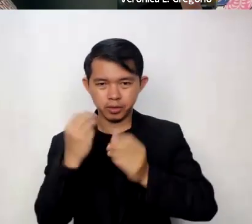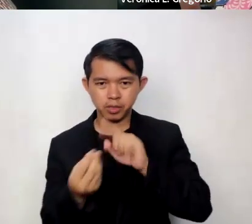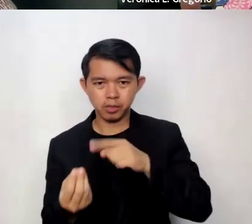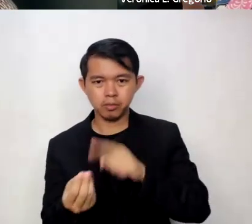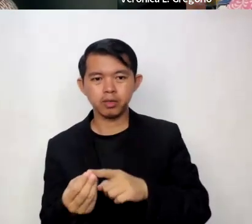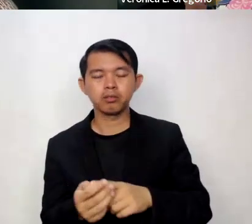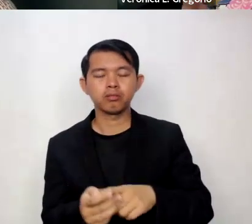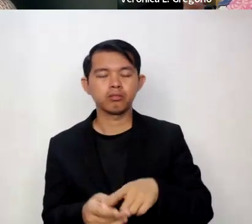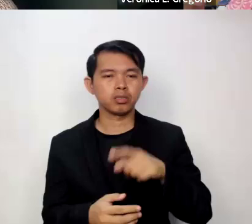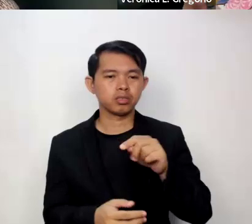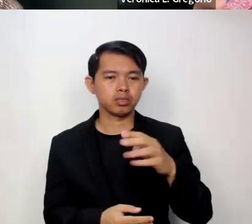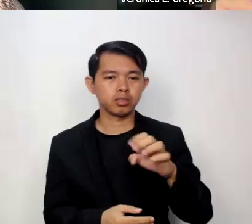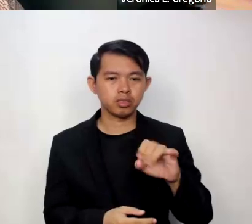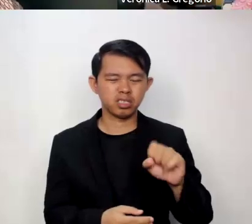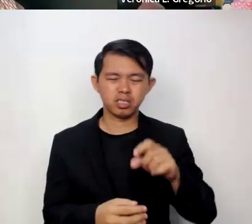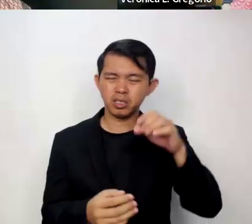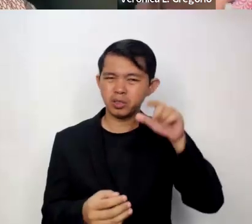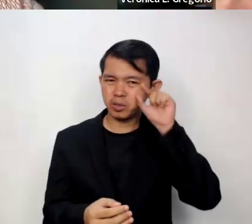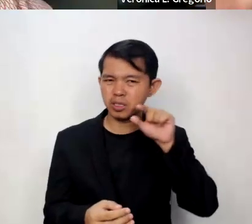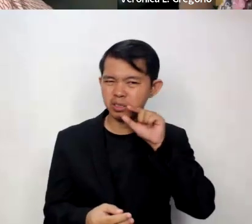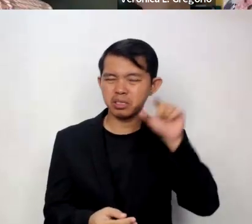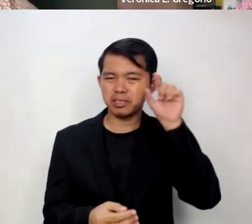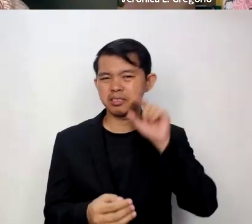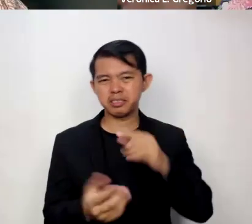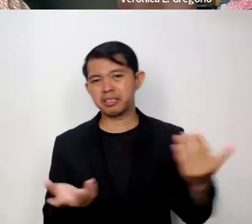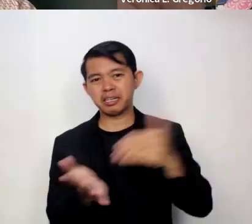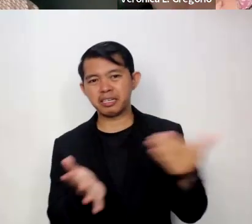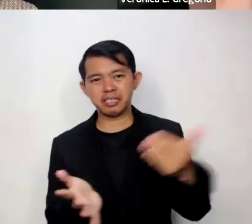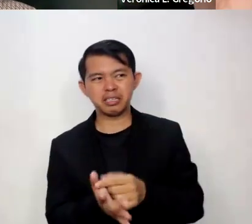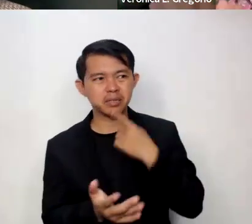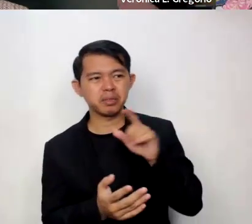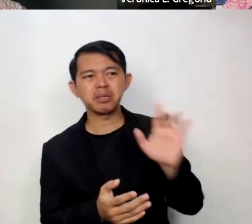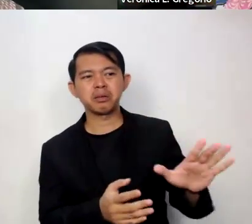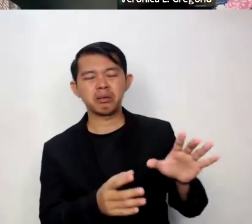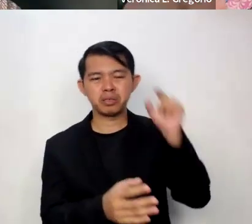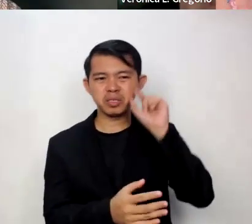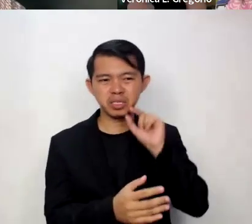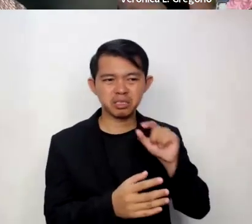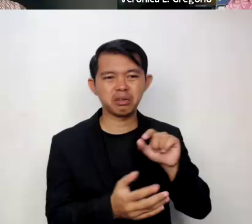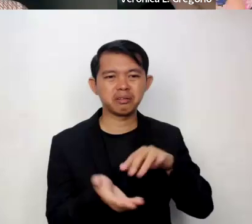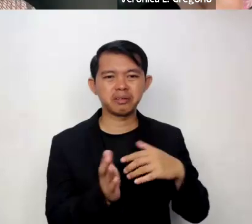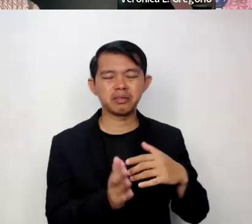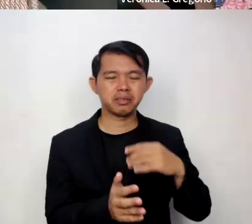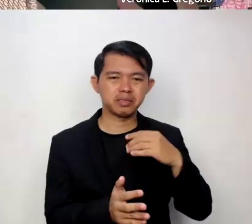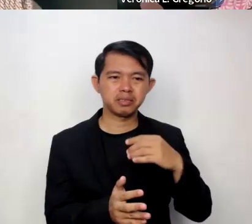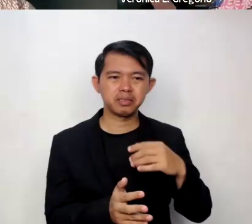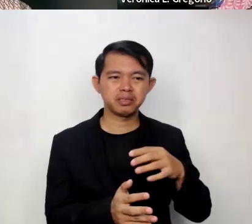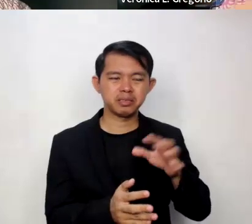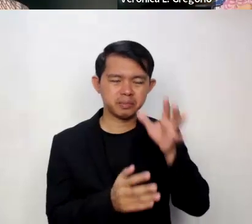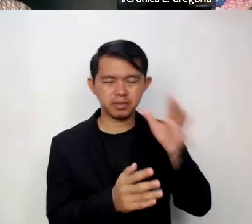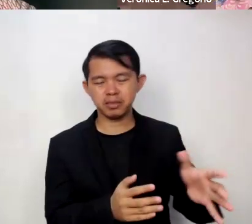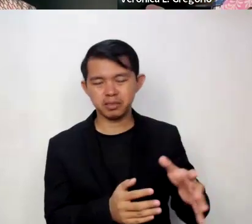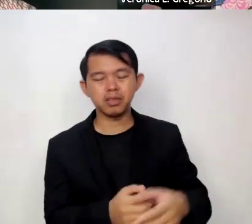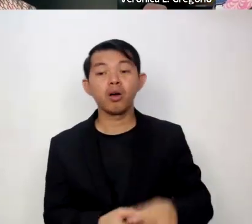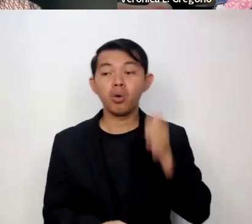niya, gender na naman, my God, that field is dead, blah, blah, right? Well, lagi-lagi may mga tao magsasabi